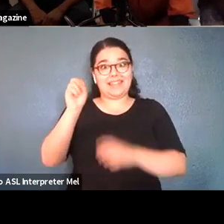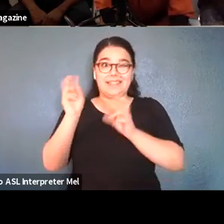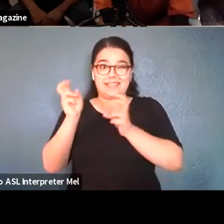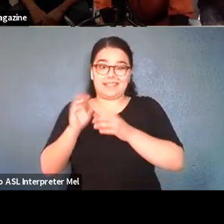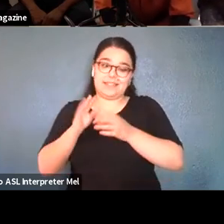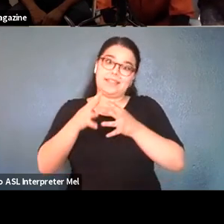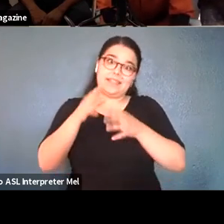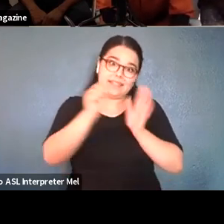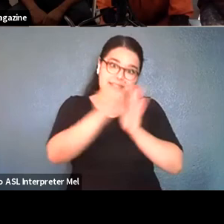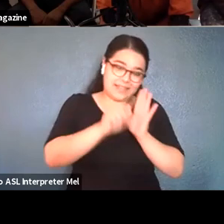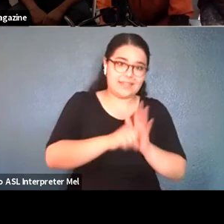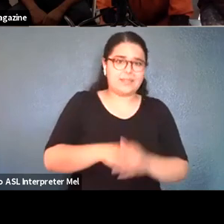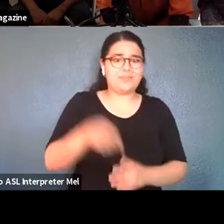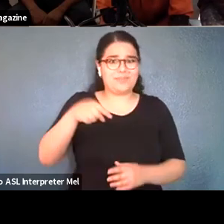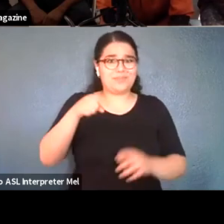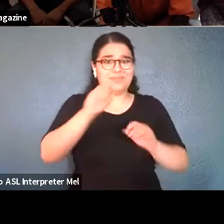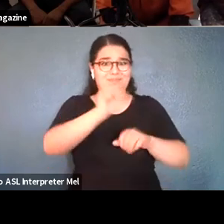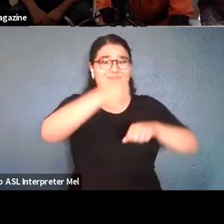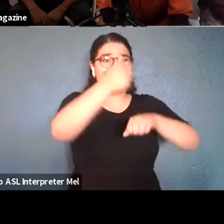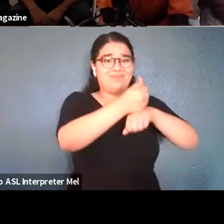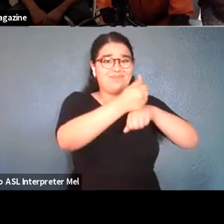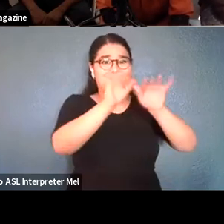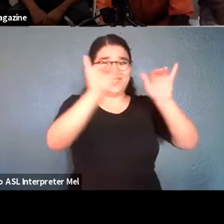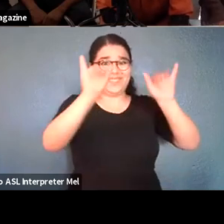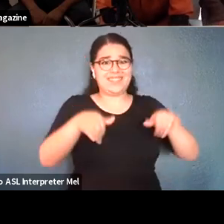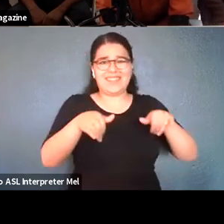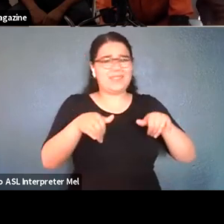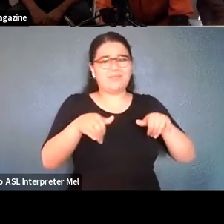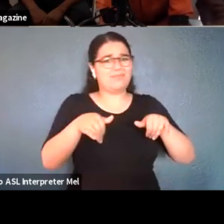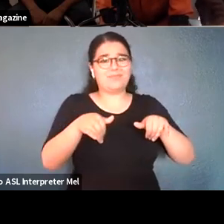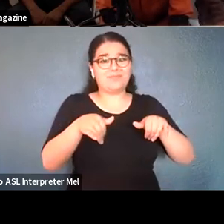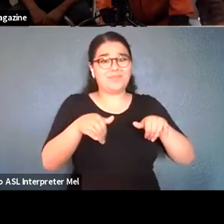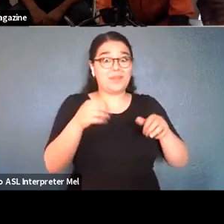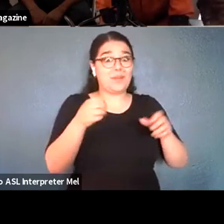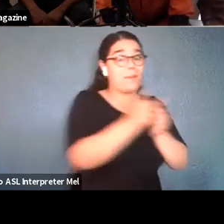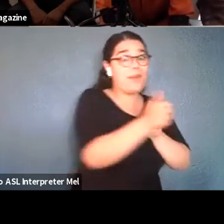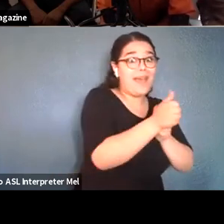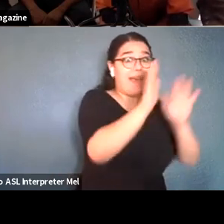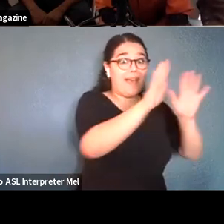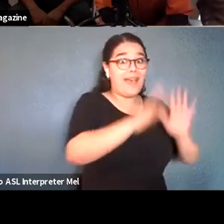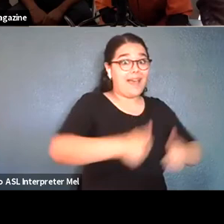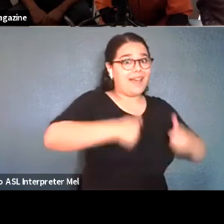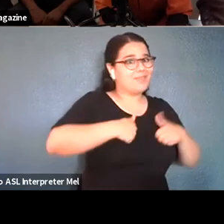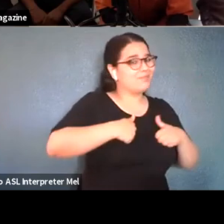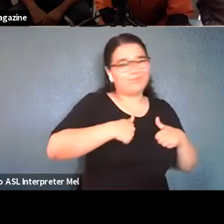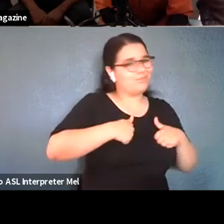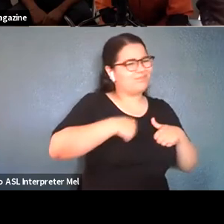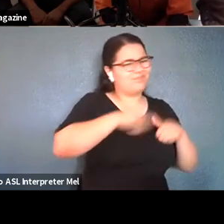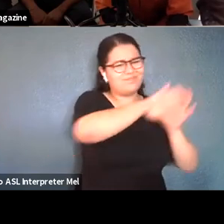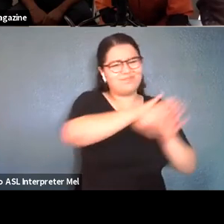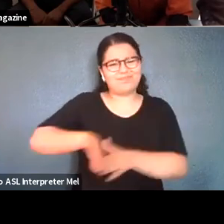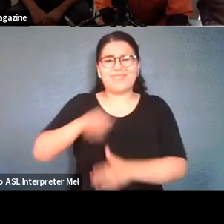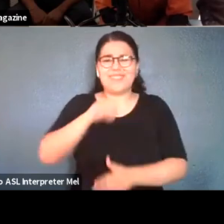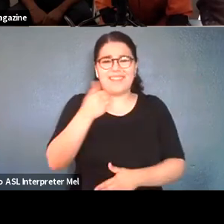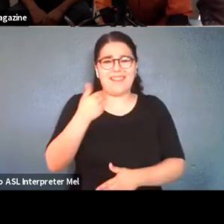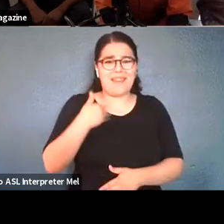fail, which is set up to cage and incarcerate and kill every poor person it gets, there's no space for